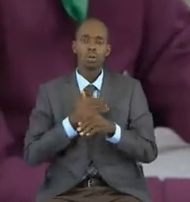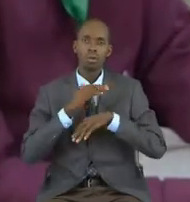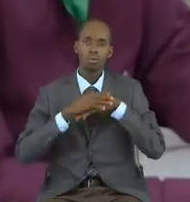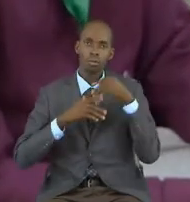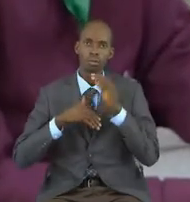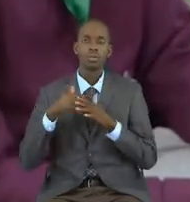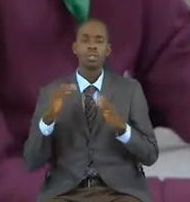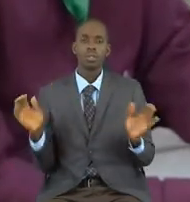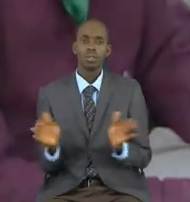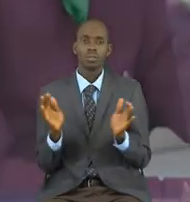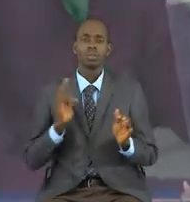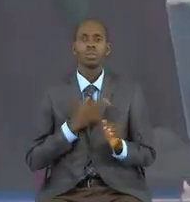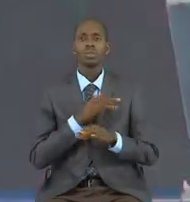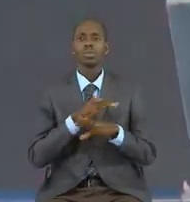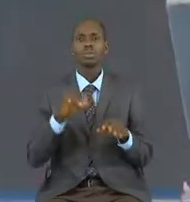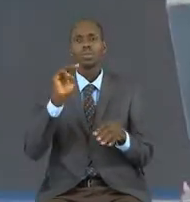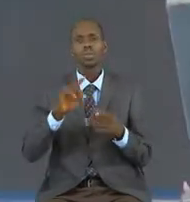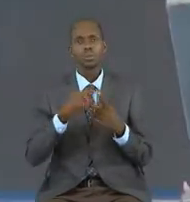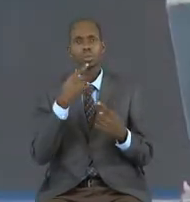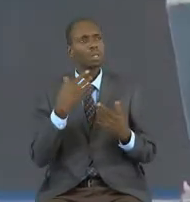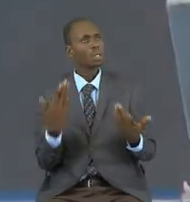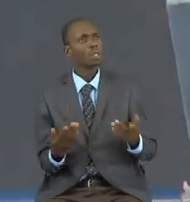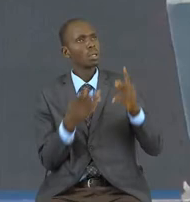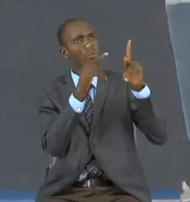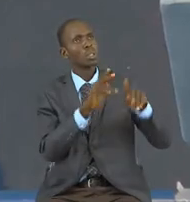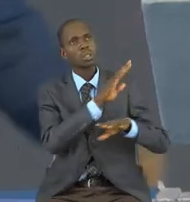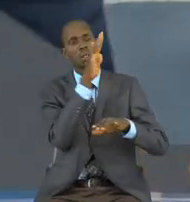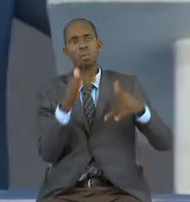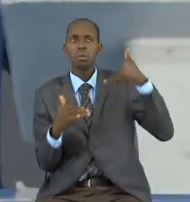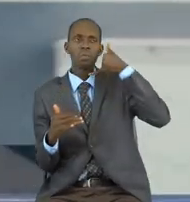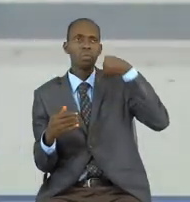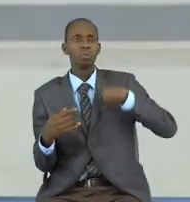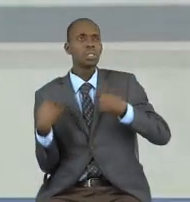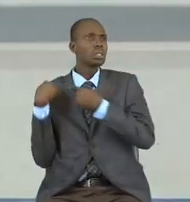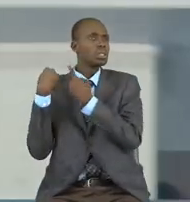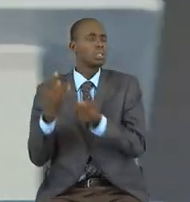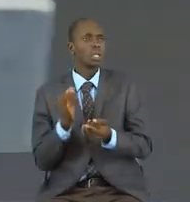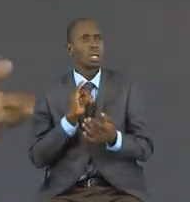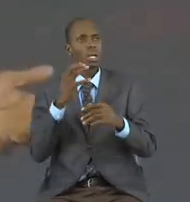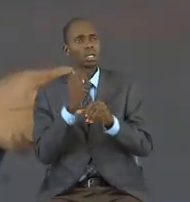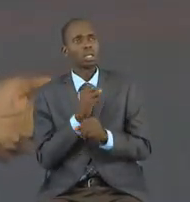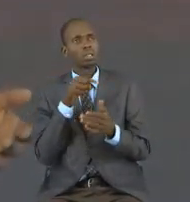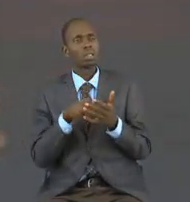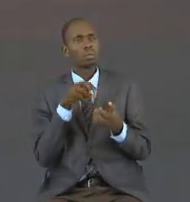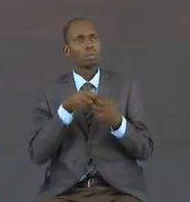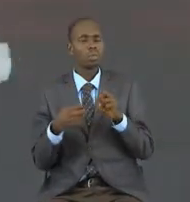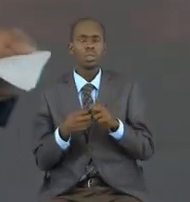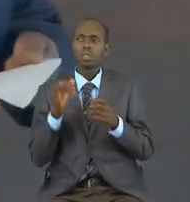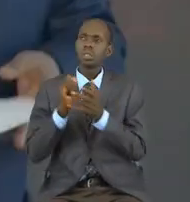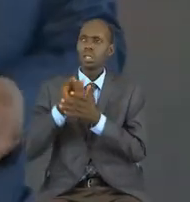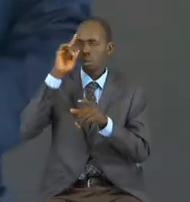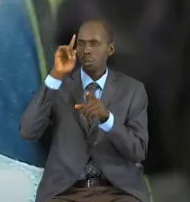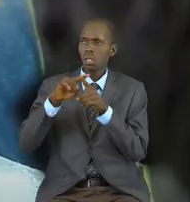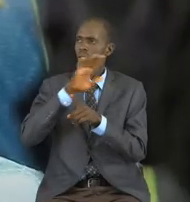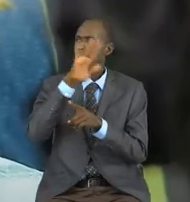say, "Brother so-and-so has not called me on phone since I got into this problem. Sister so-and-so has not called me when I got into this